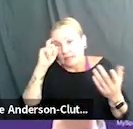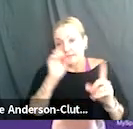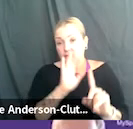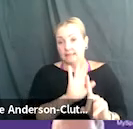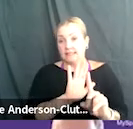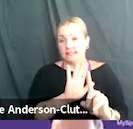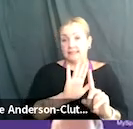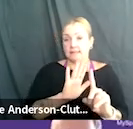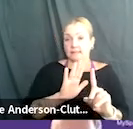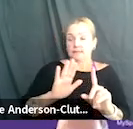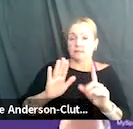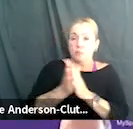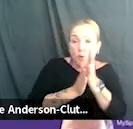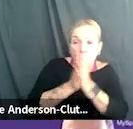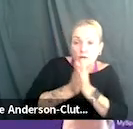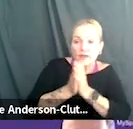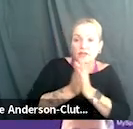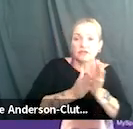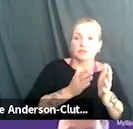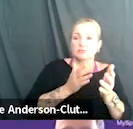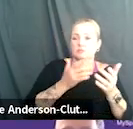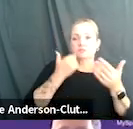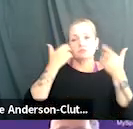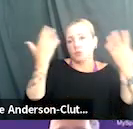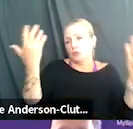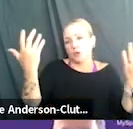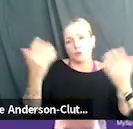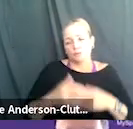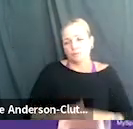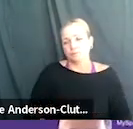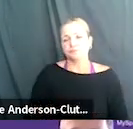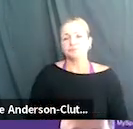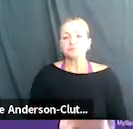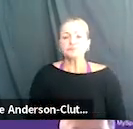So third possibility, this is what his the middle boy,